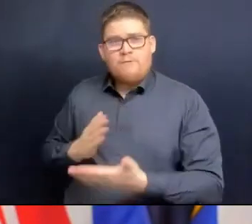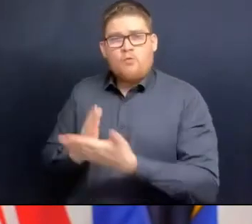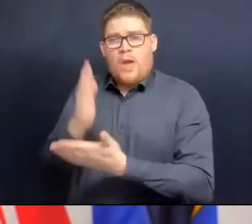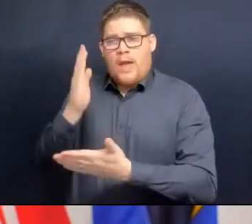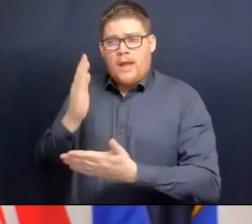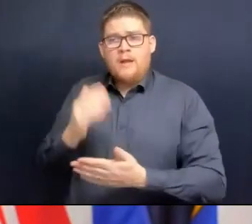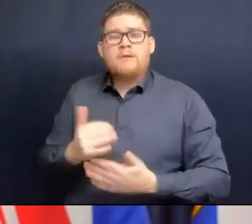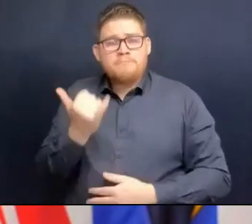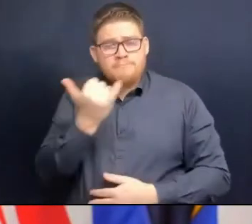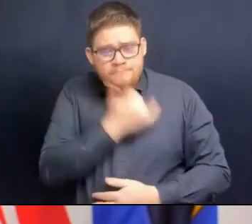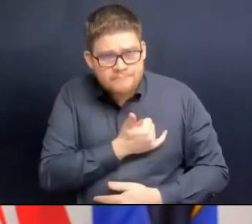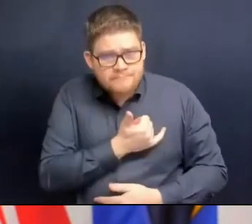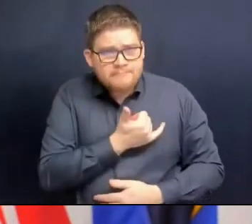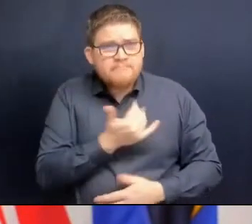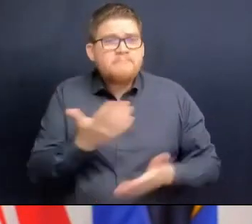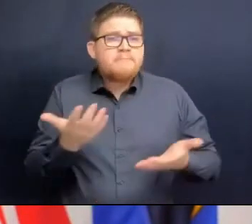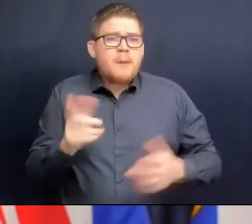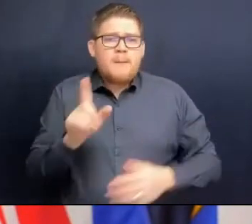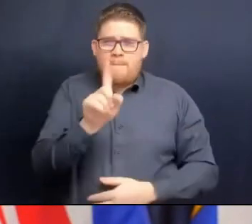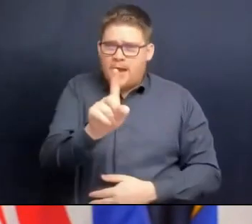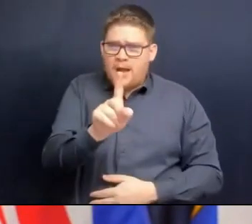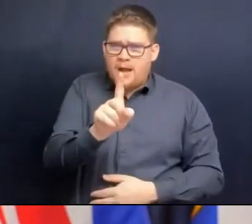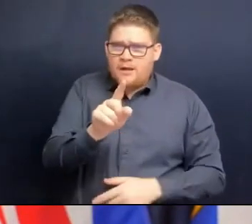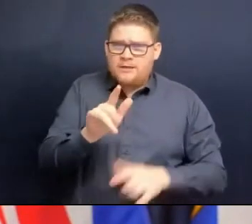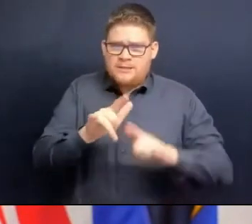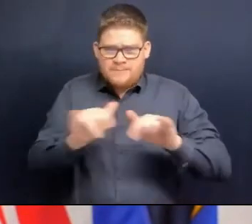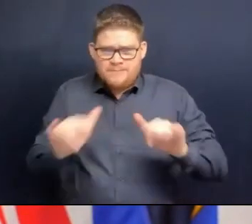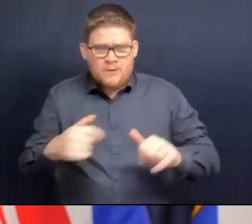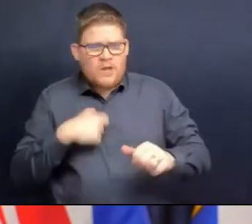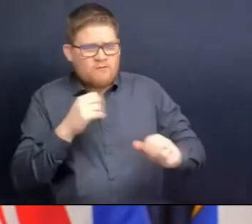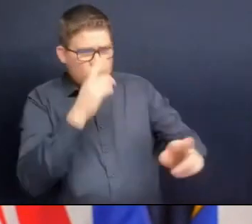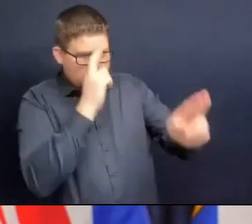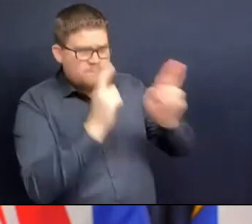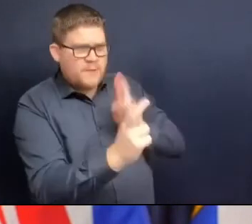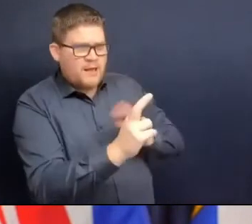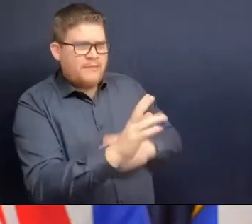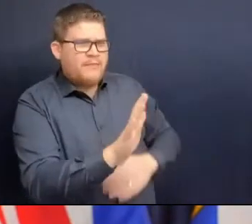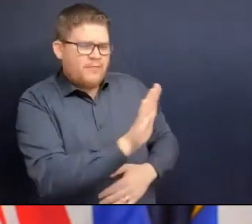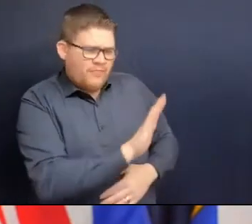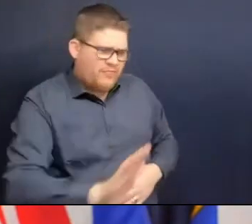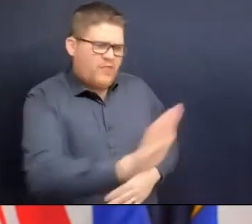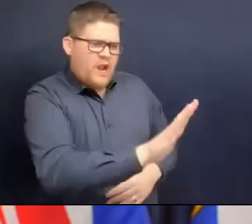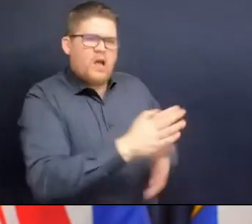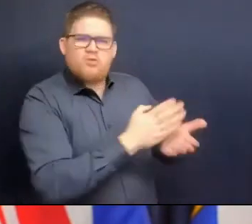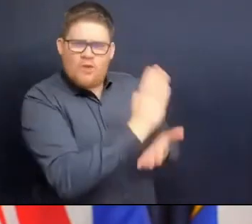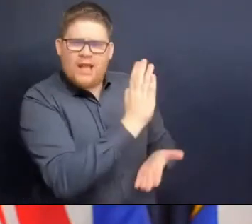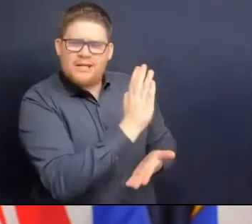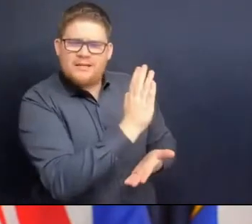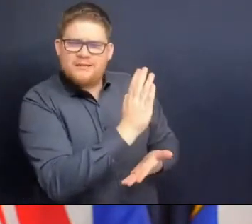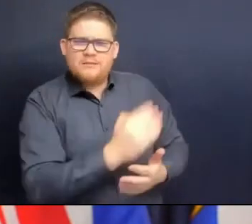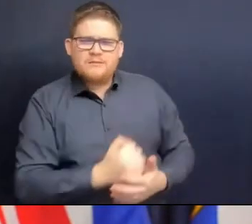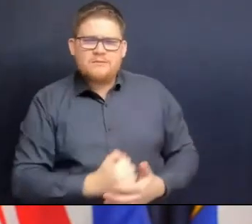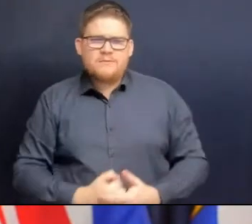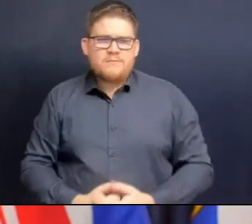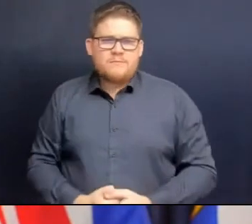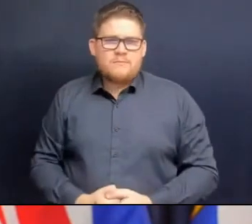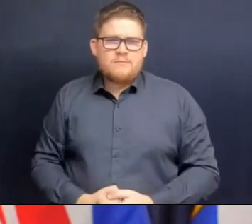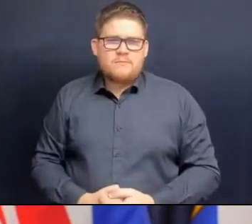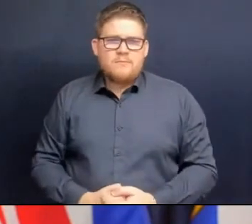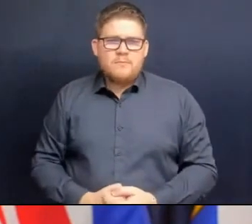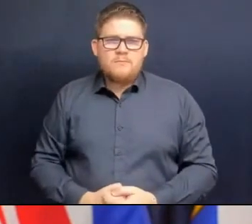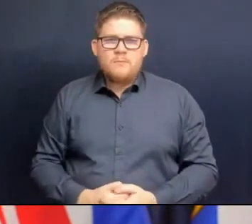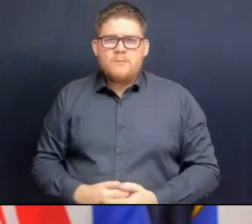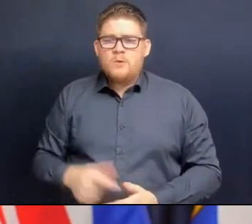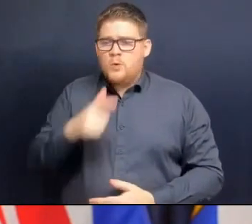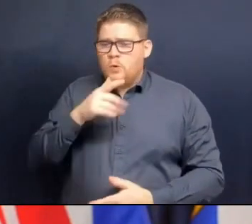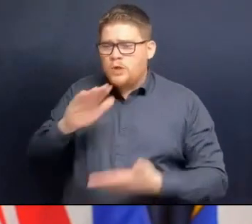mistakes. But I think we also have to appreciate the rights of other people, the rights of people to be treated with respect in their homes and in